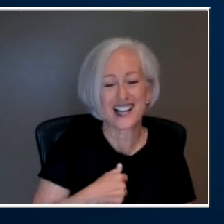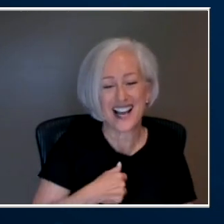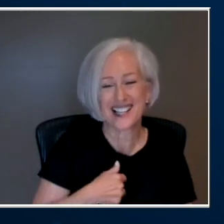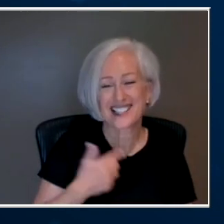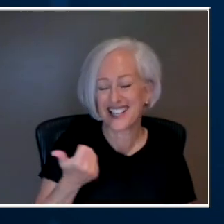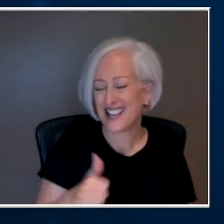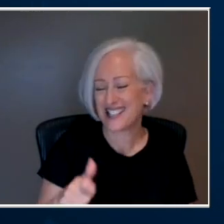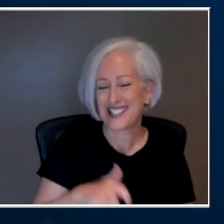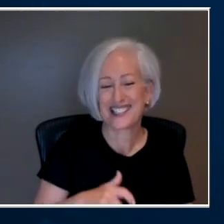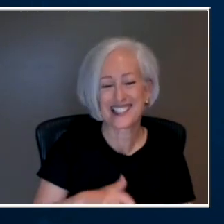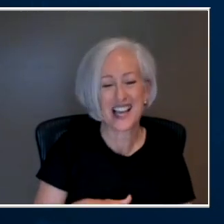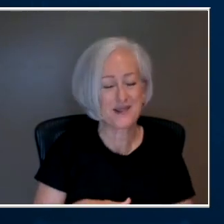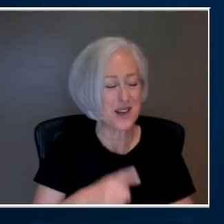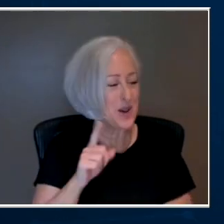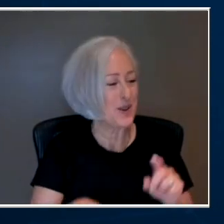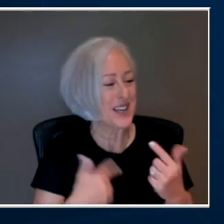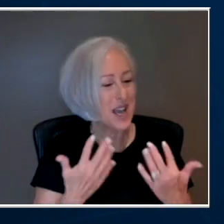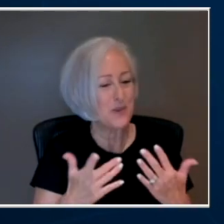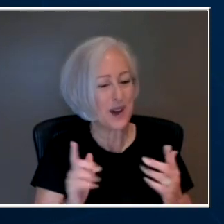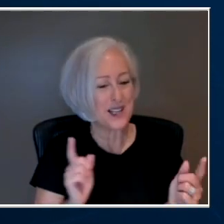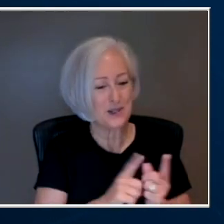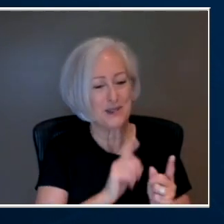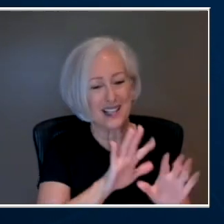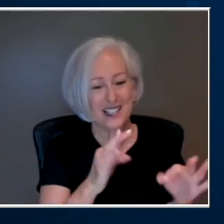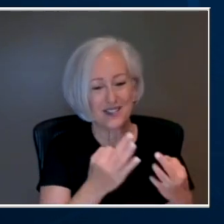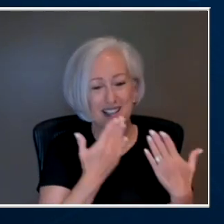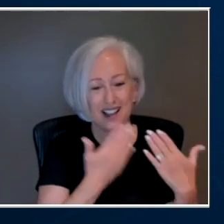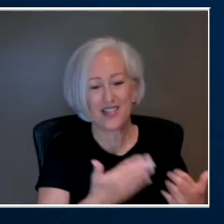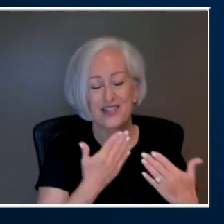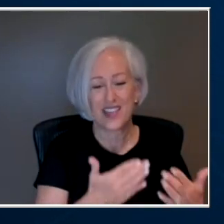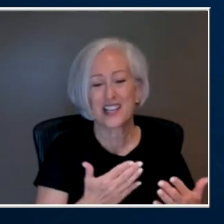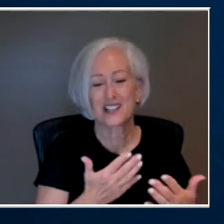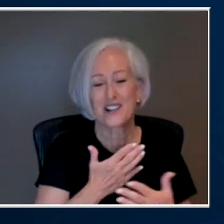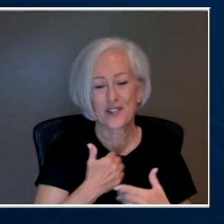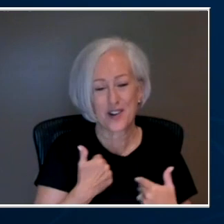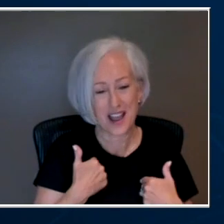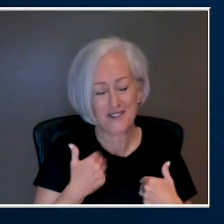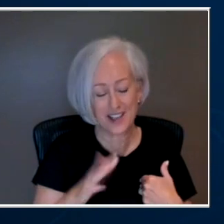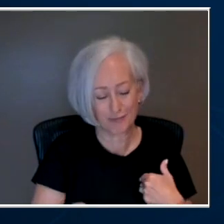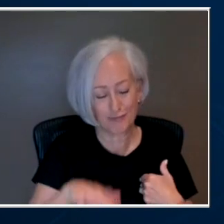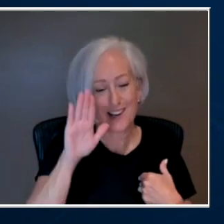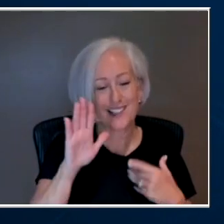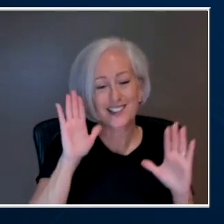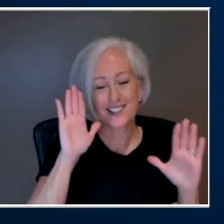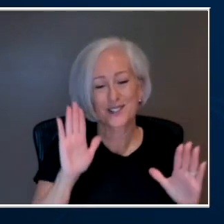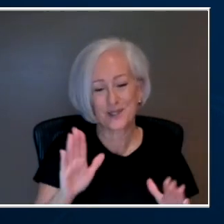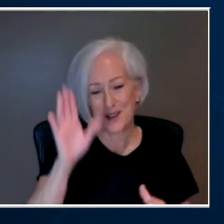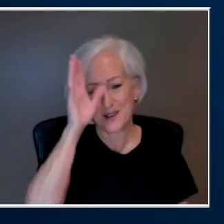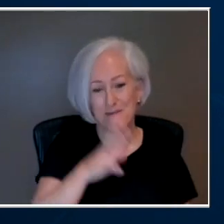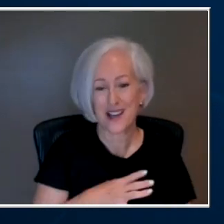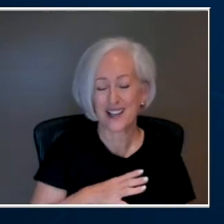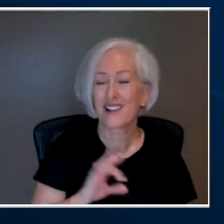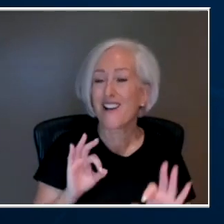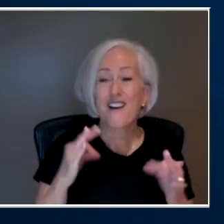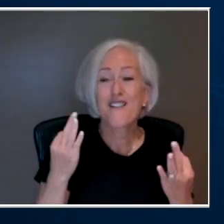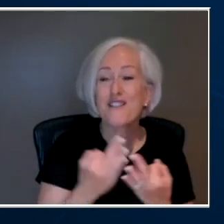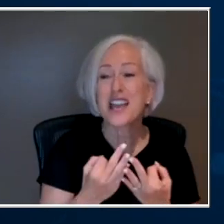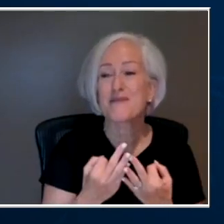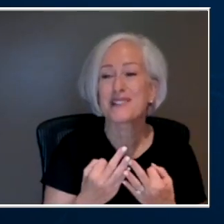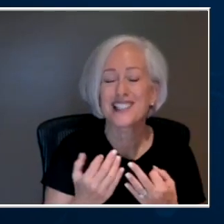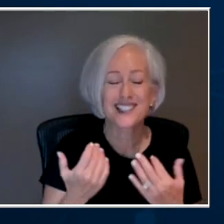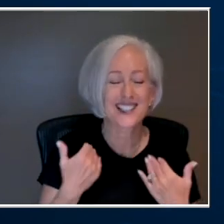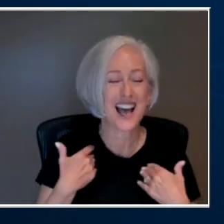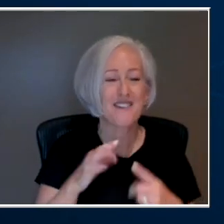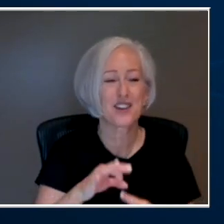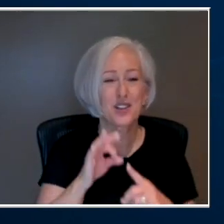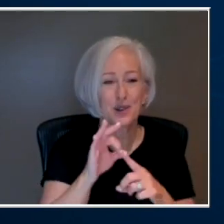wait to meet his family and thank them for having such a wonderful young man. Families are built in all sorts of unique ways, and this